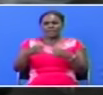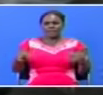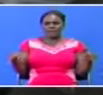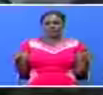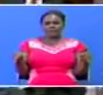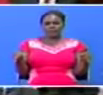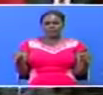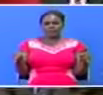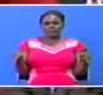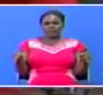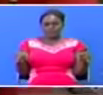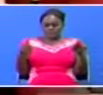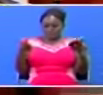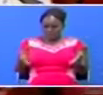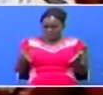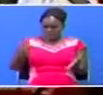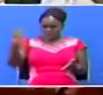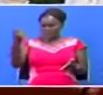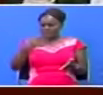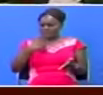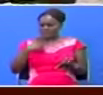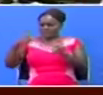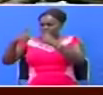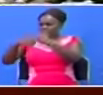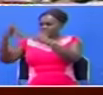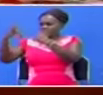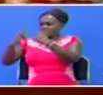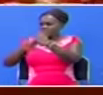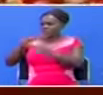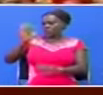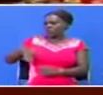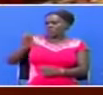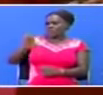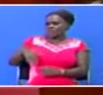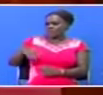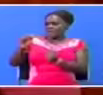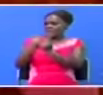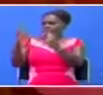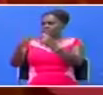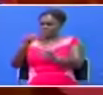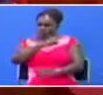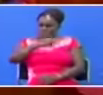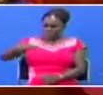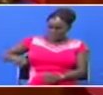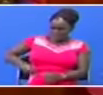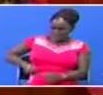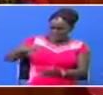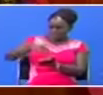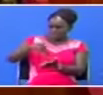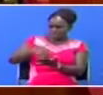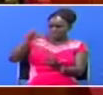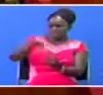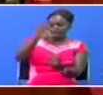ends. Currently, Kenya has just 68 women parliamentarians, 18 in the Senate, including nominated